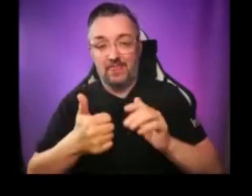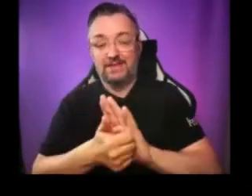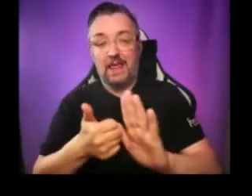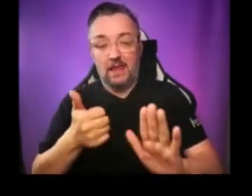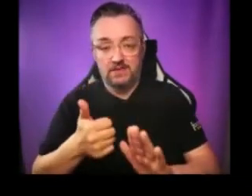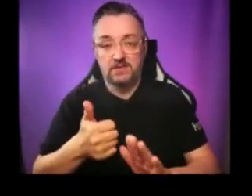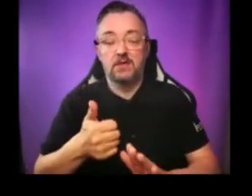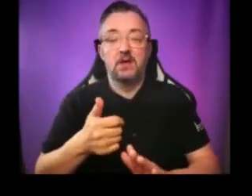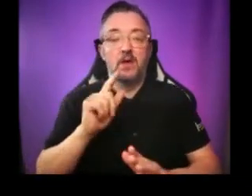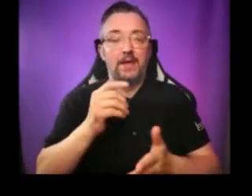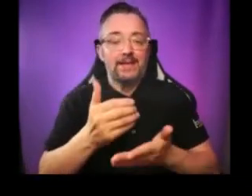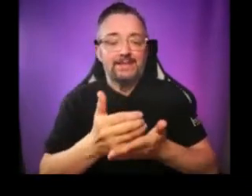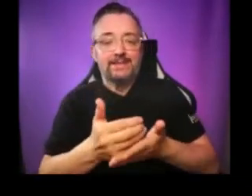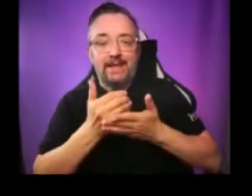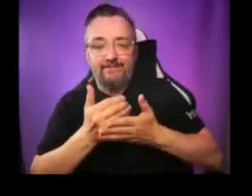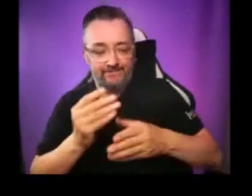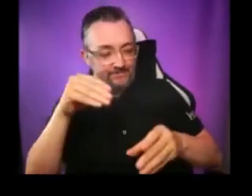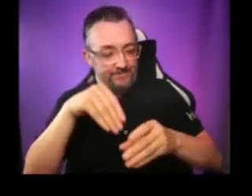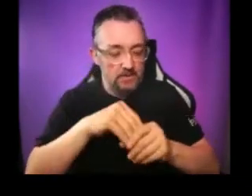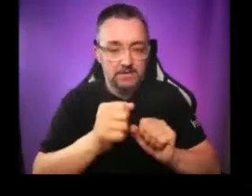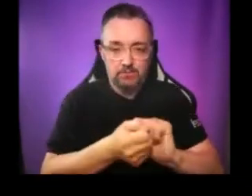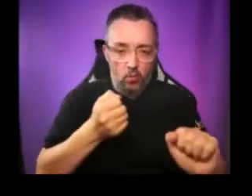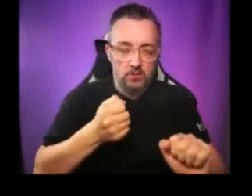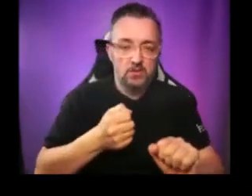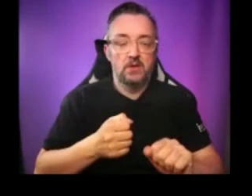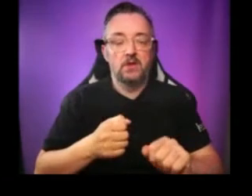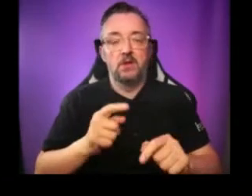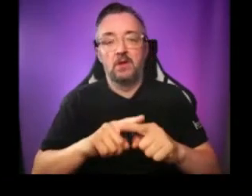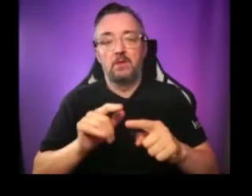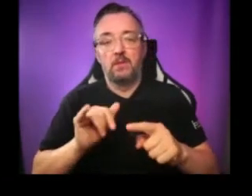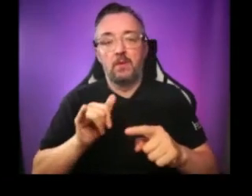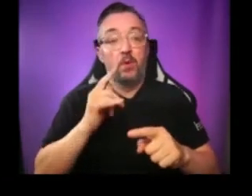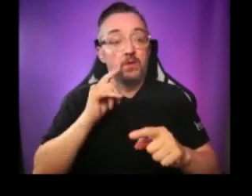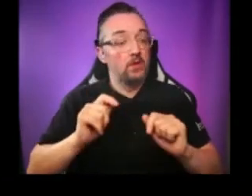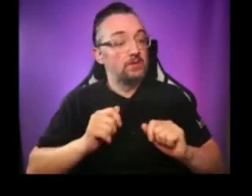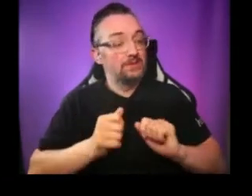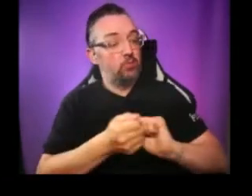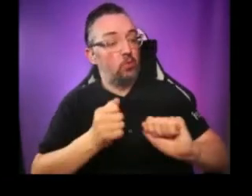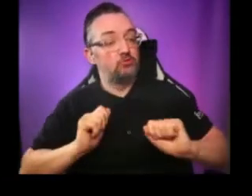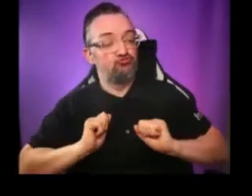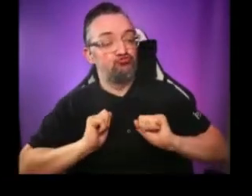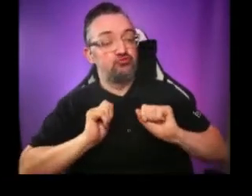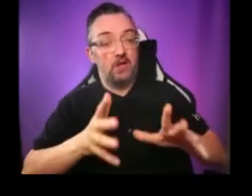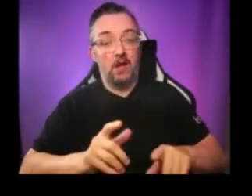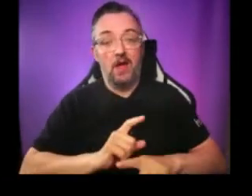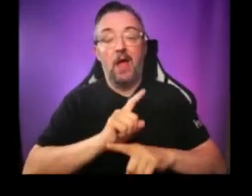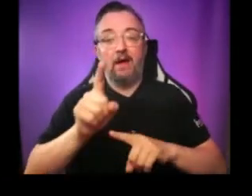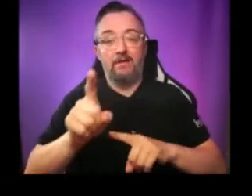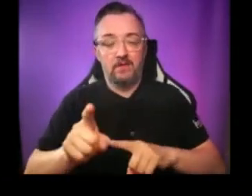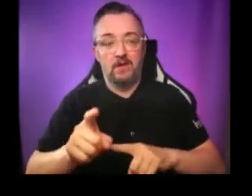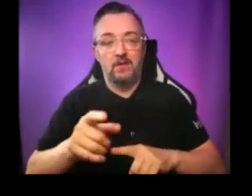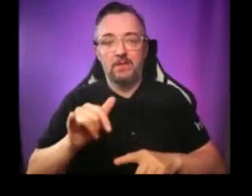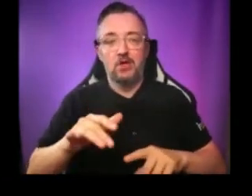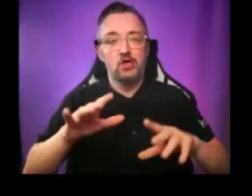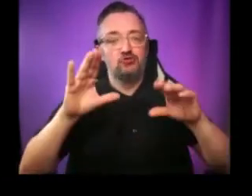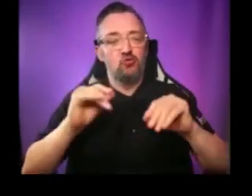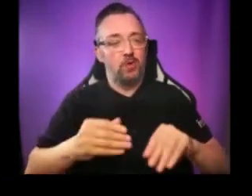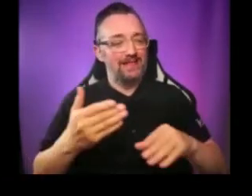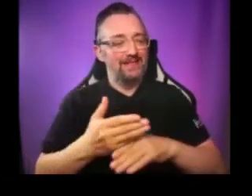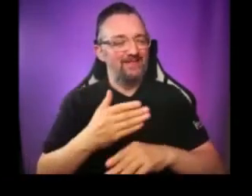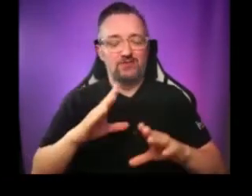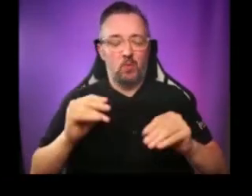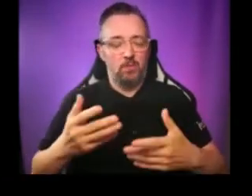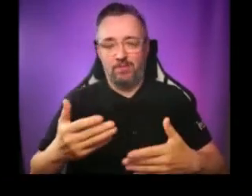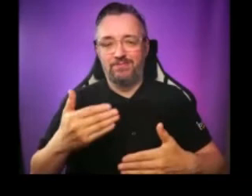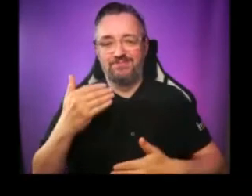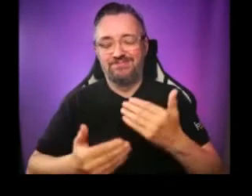participation in sport and physical activity, including after retirement from sports or when we may stop activity for various reasons, which